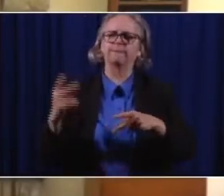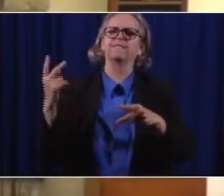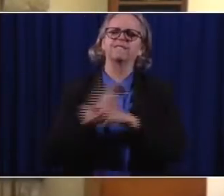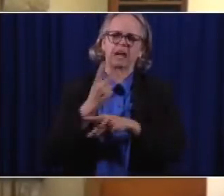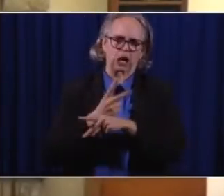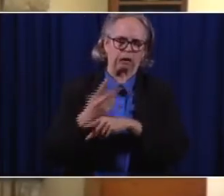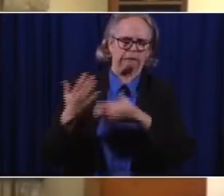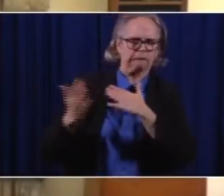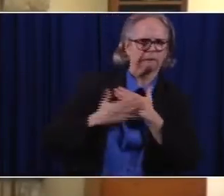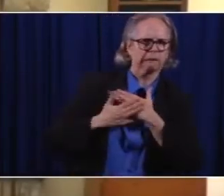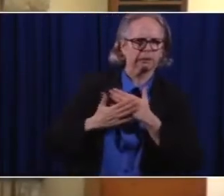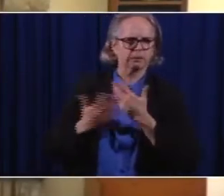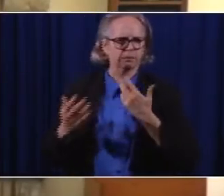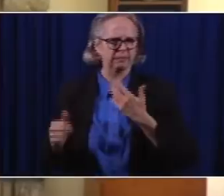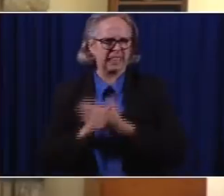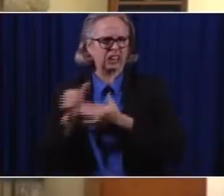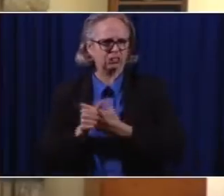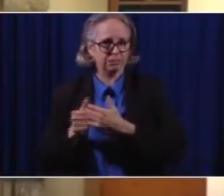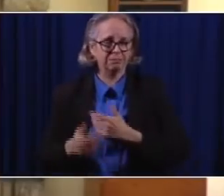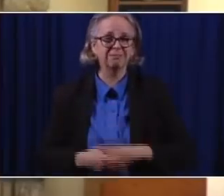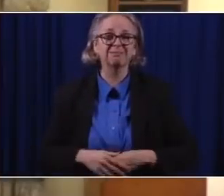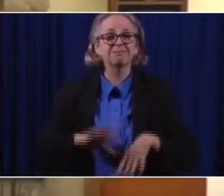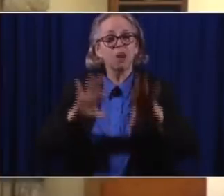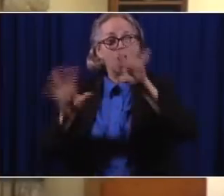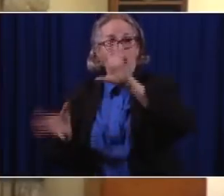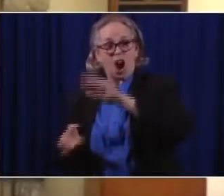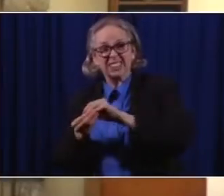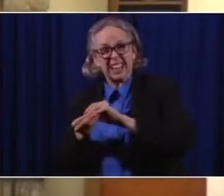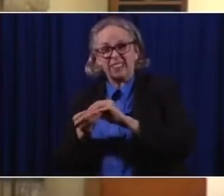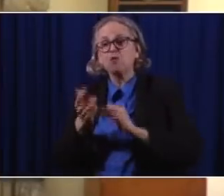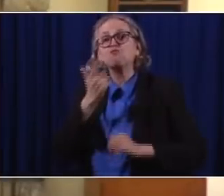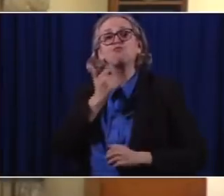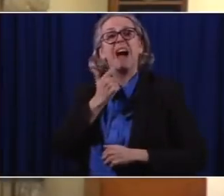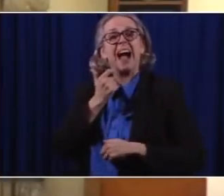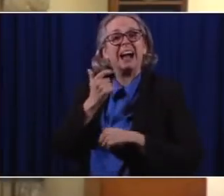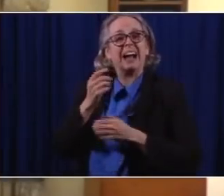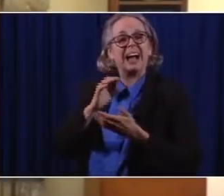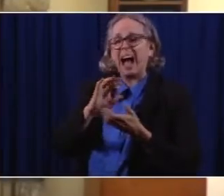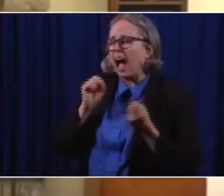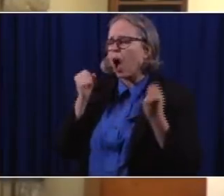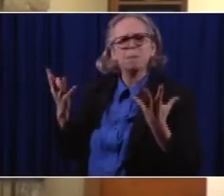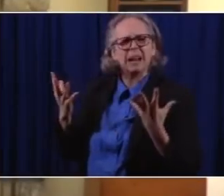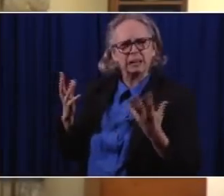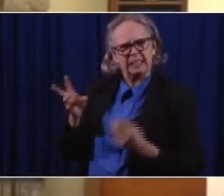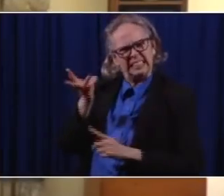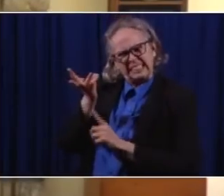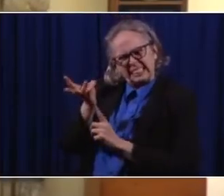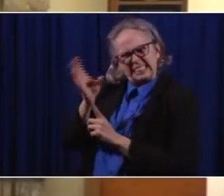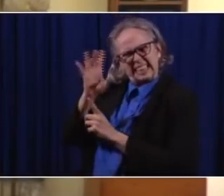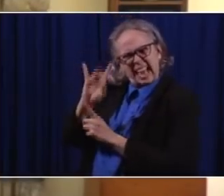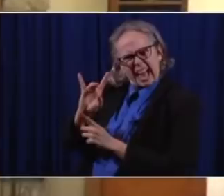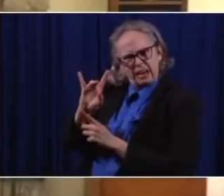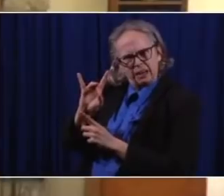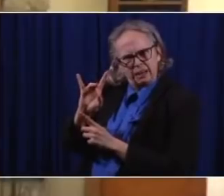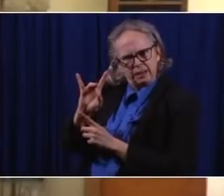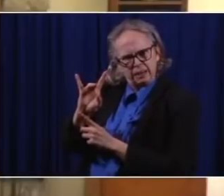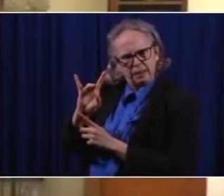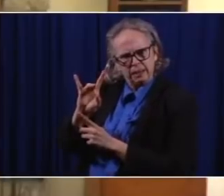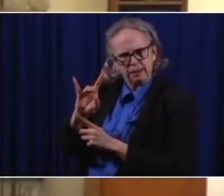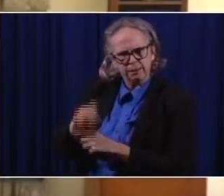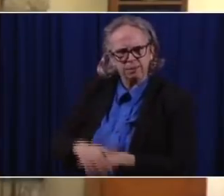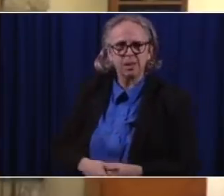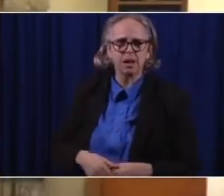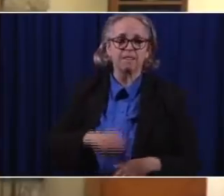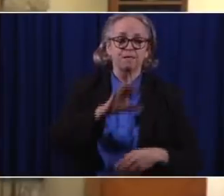68 of our counties are now red. Franklin and Tuscarawas counties are on our watch list. Today's new red counties are Brown